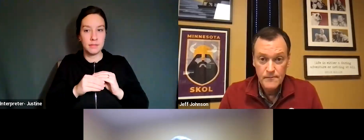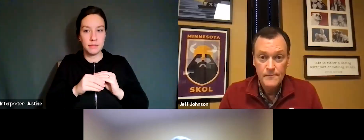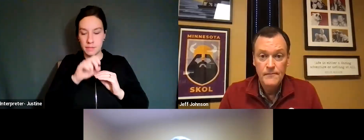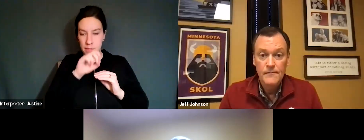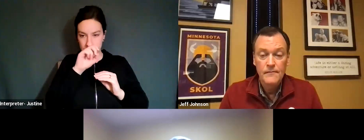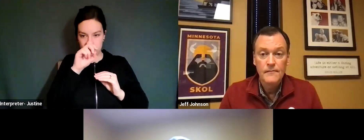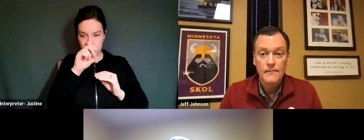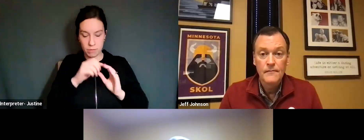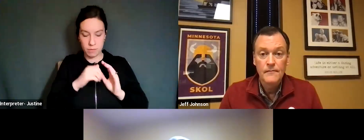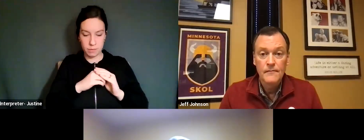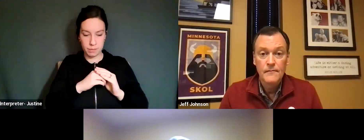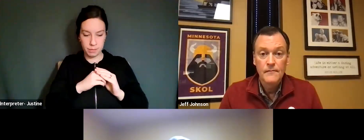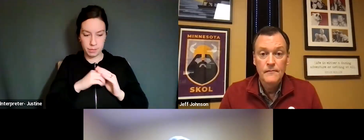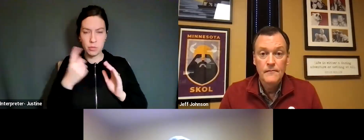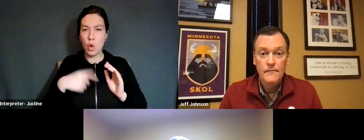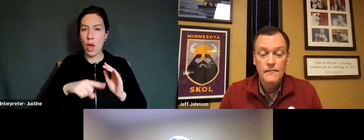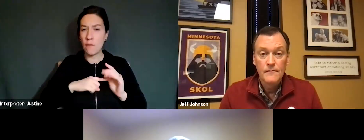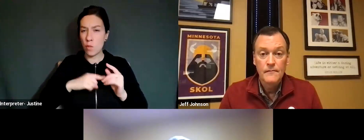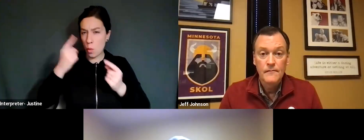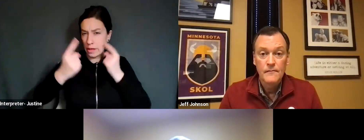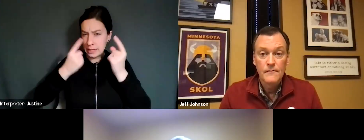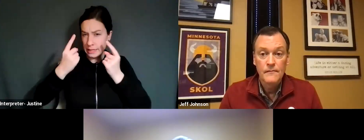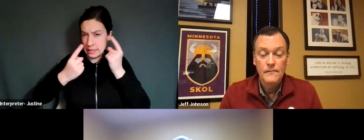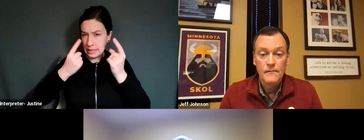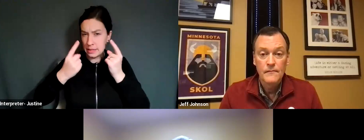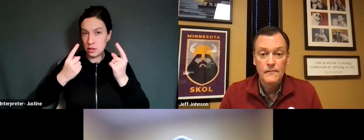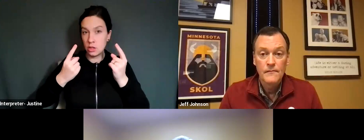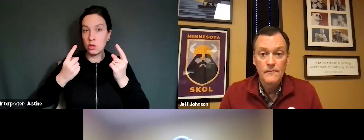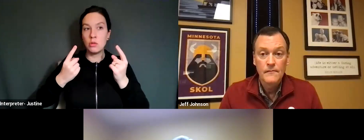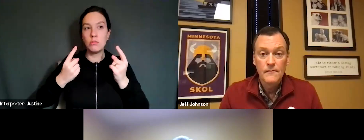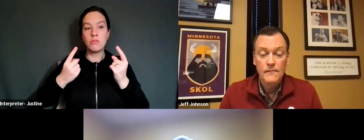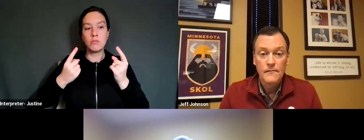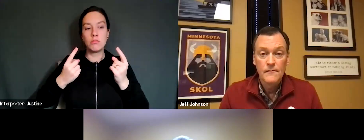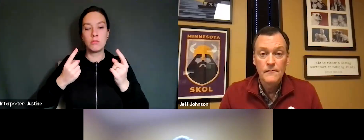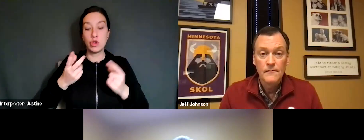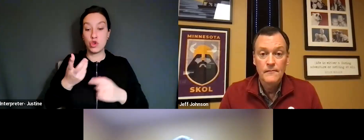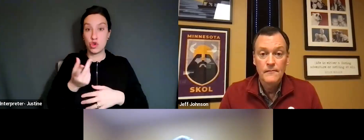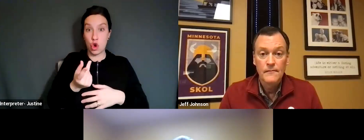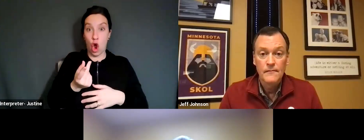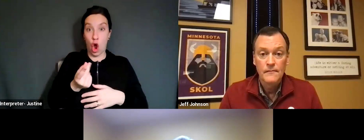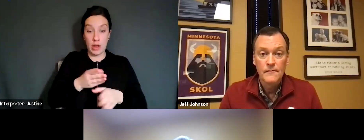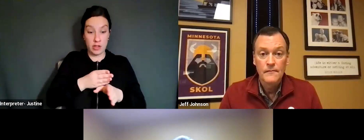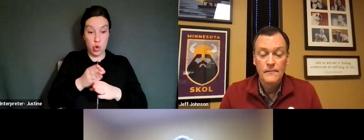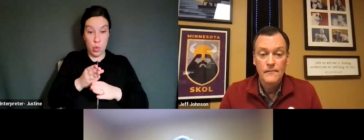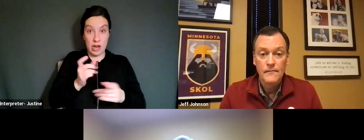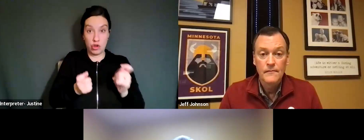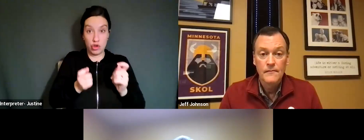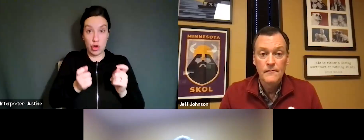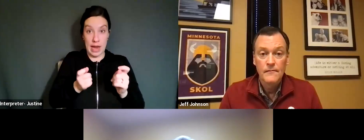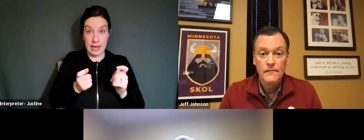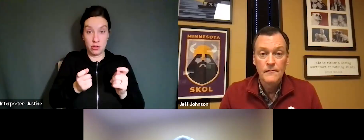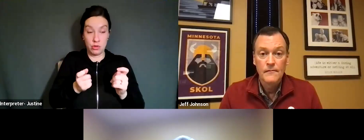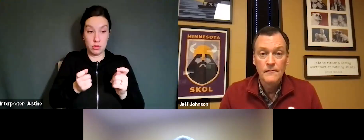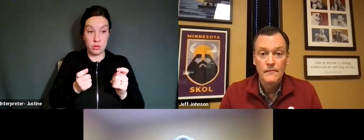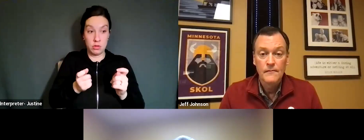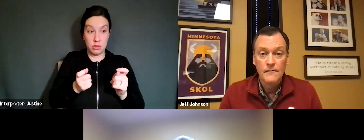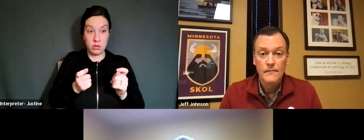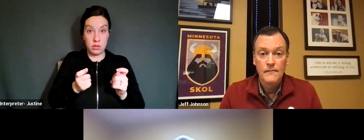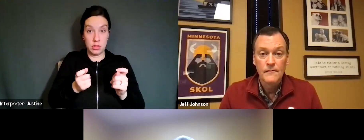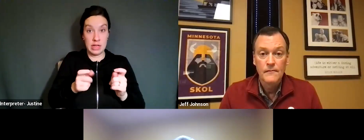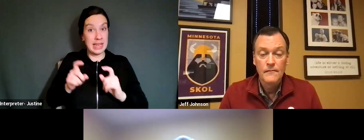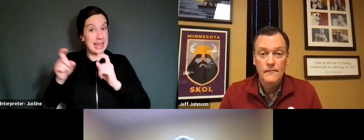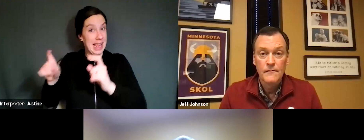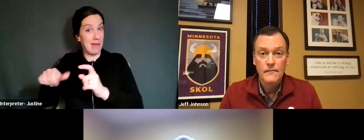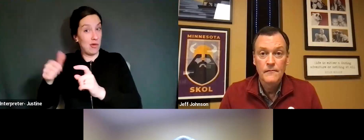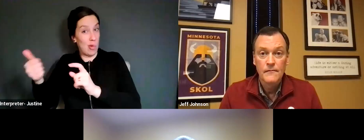if we've considered donating our dogs that are headed toward career change to other organizations that do not career change for that same reason, for